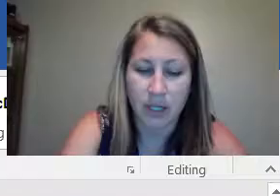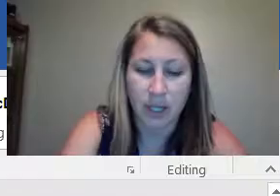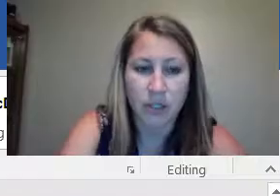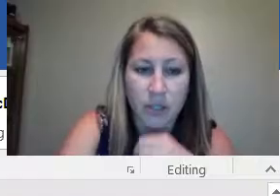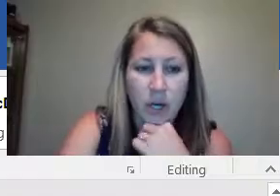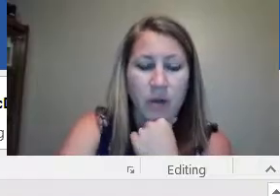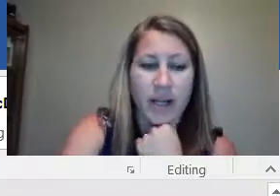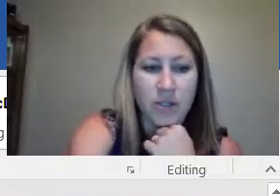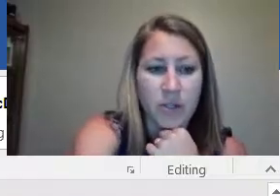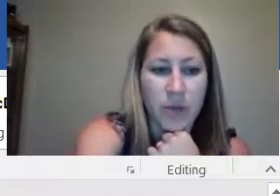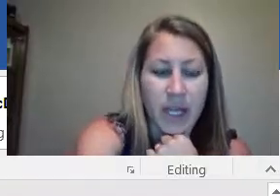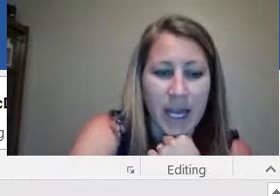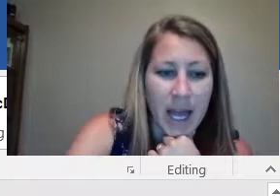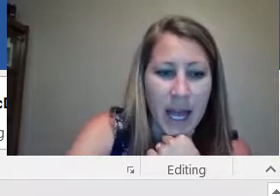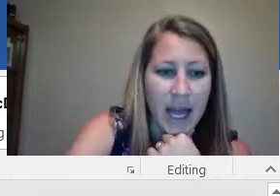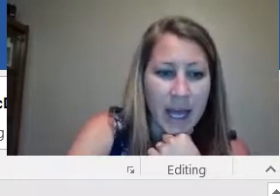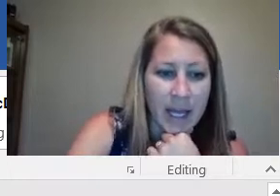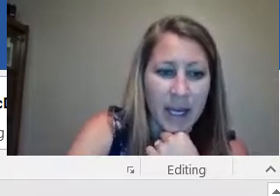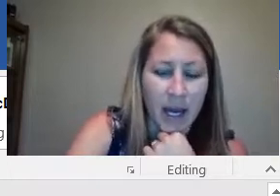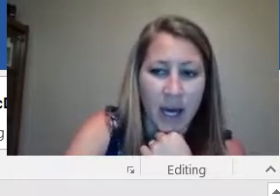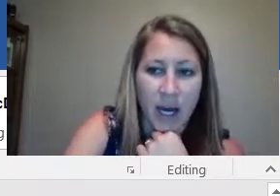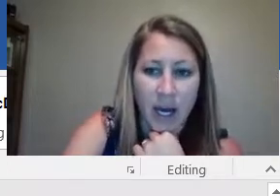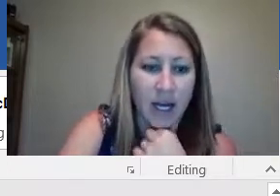Okay, so that starts with an A,